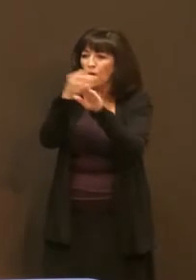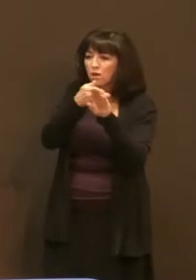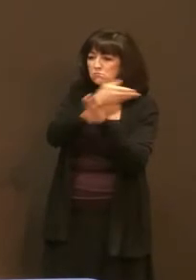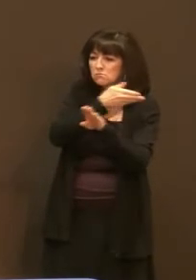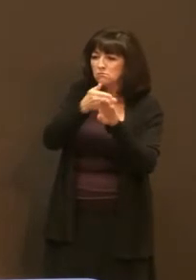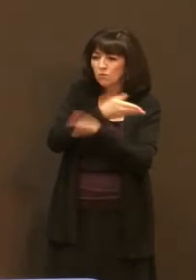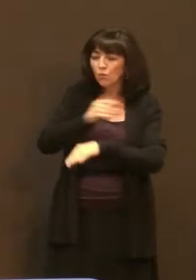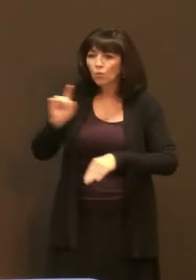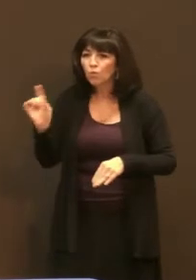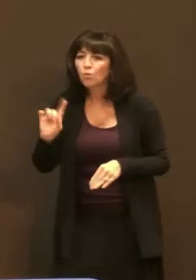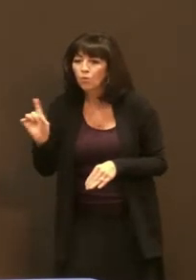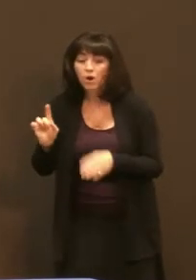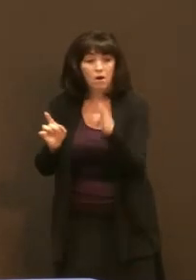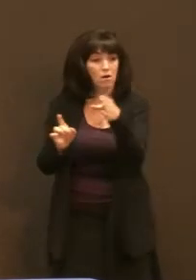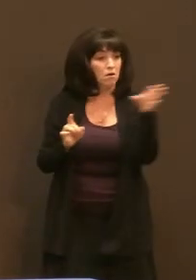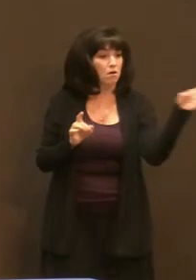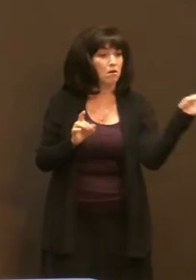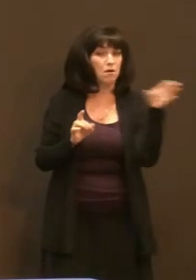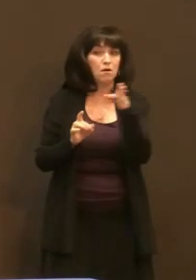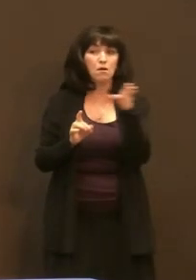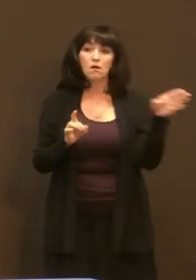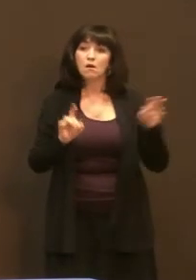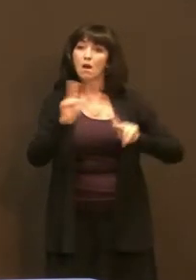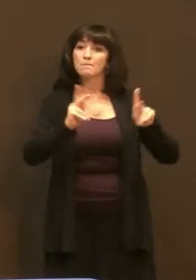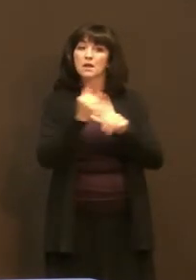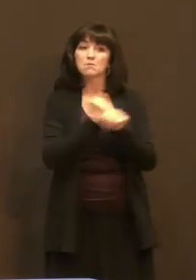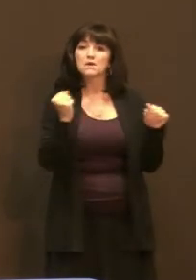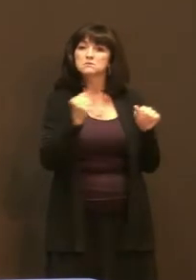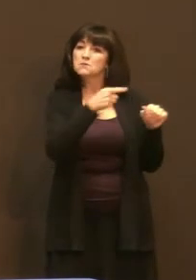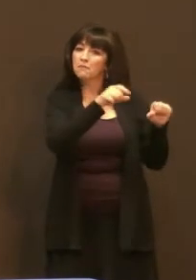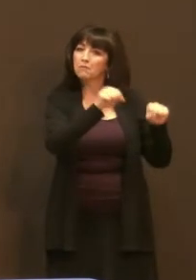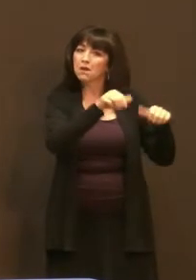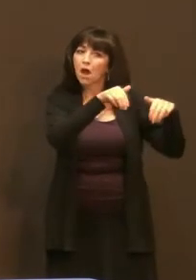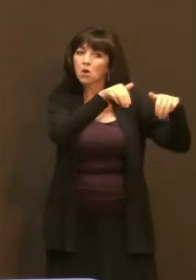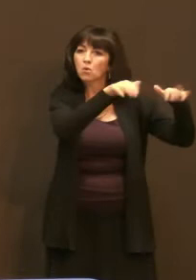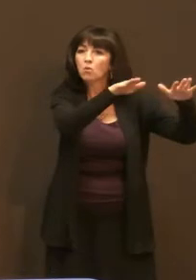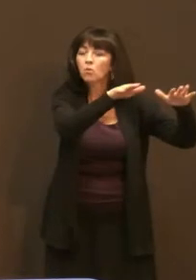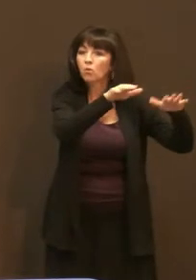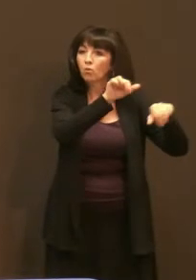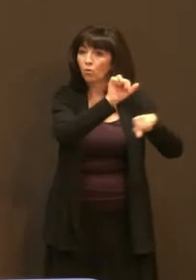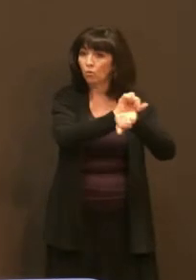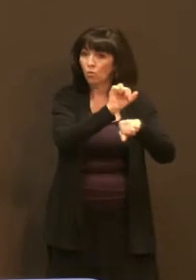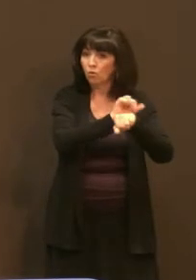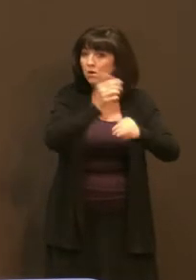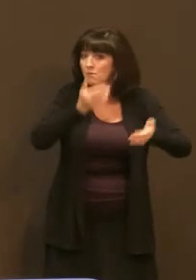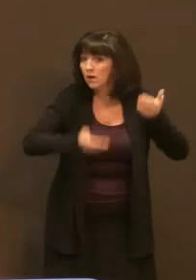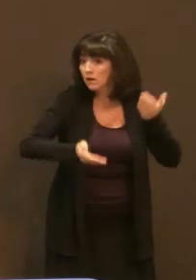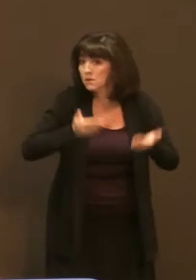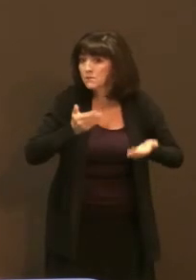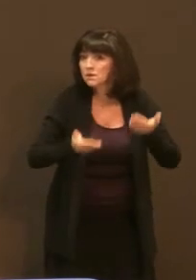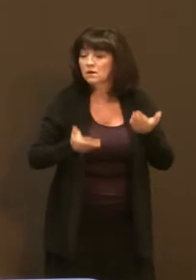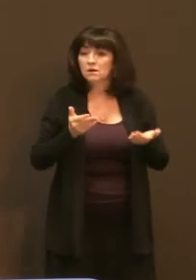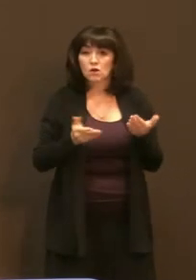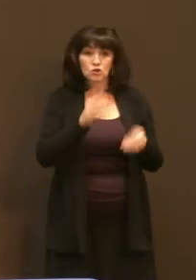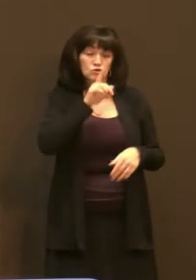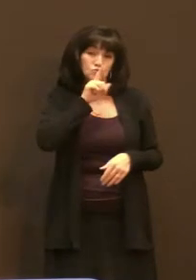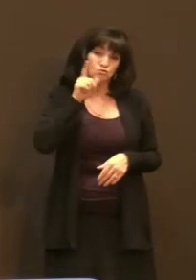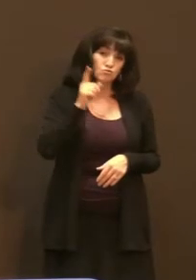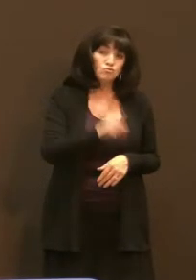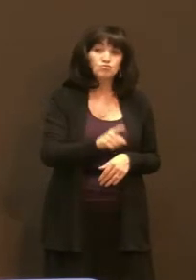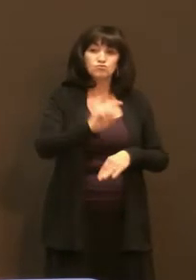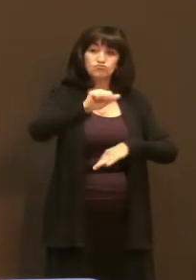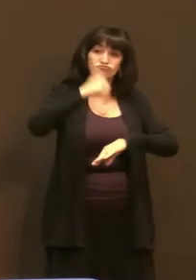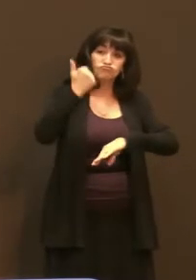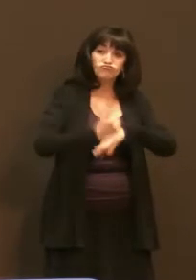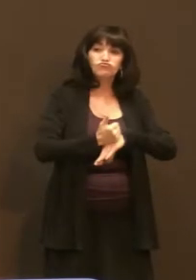to work. We're not close to that now, but we want to start thinking about that as other states in our region are thinking about